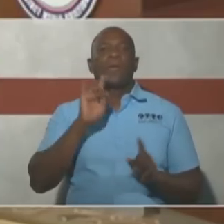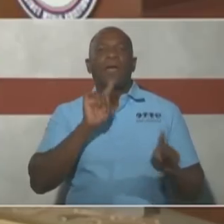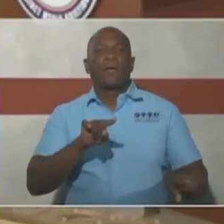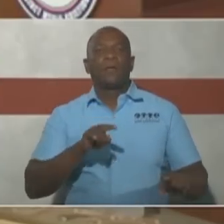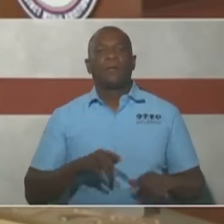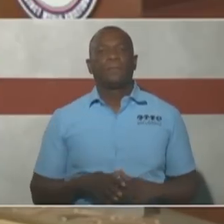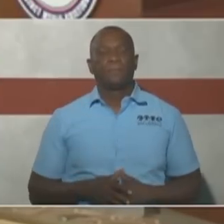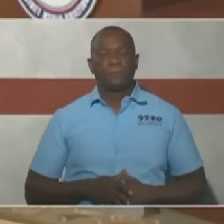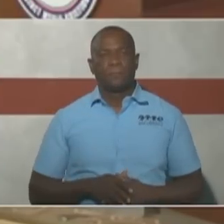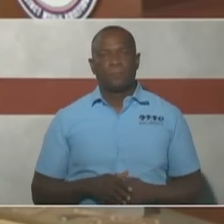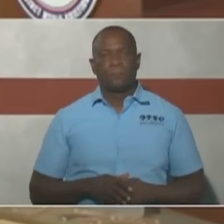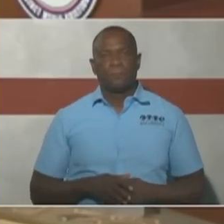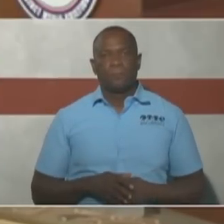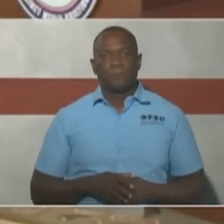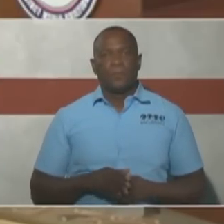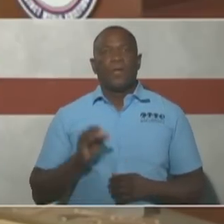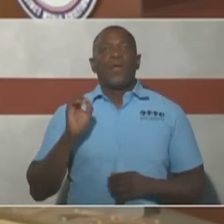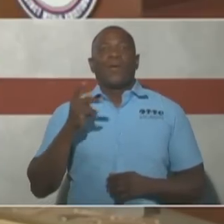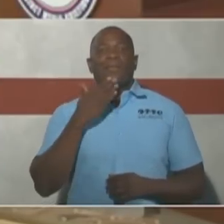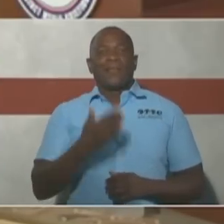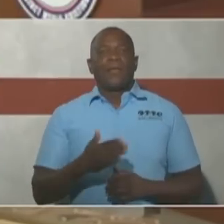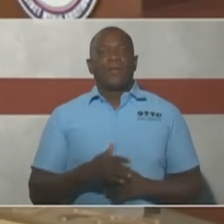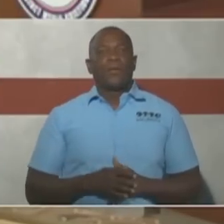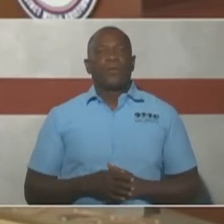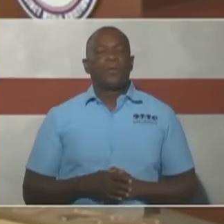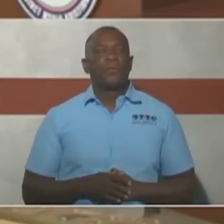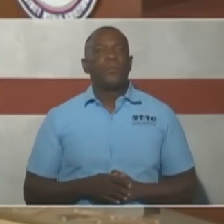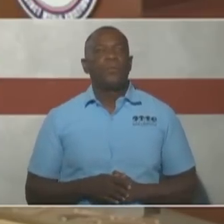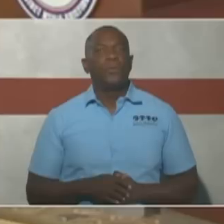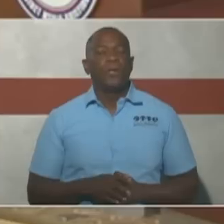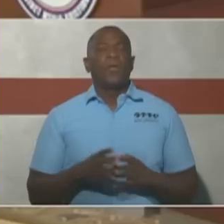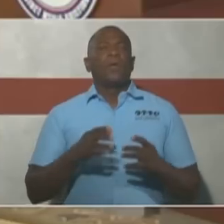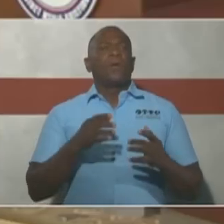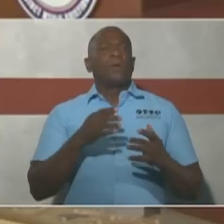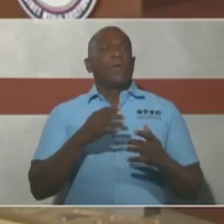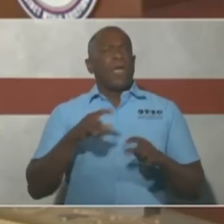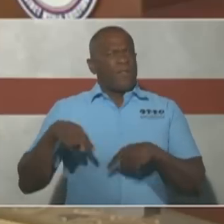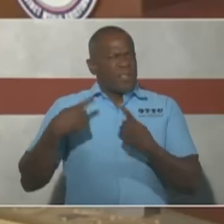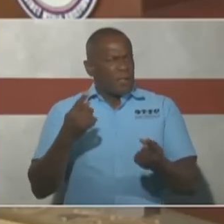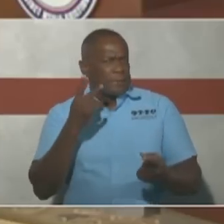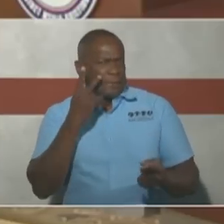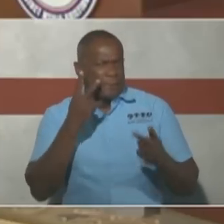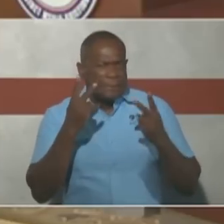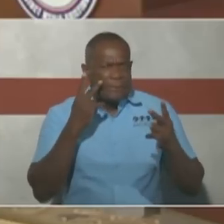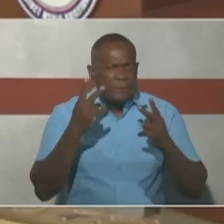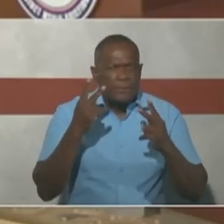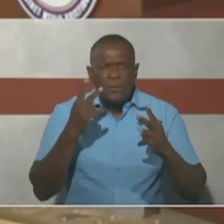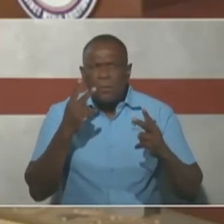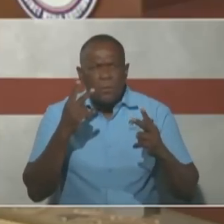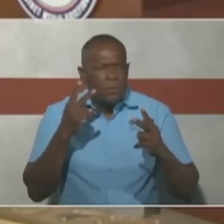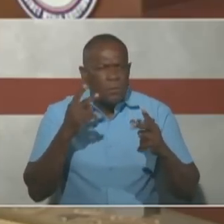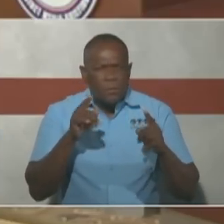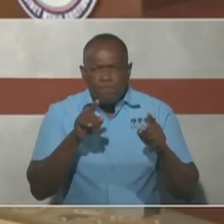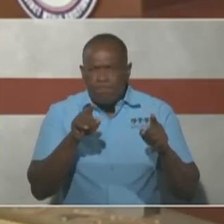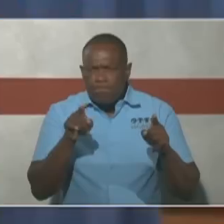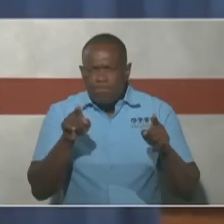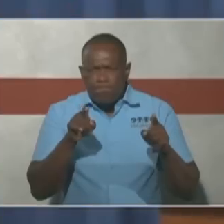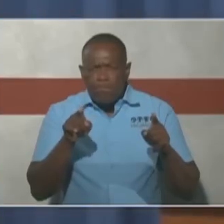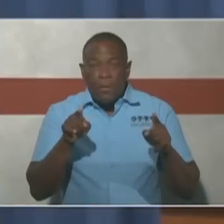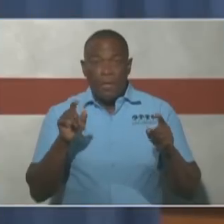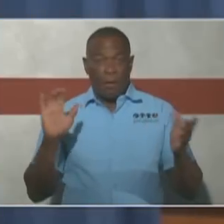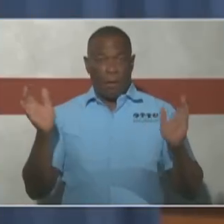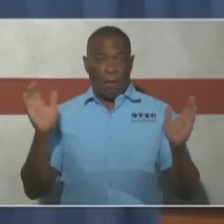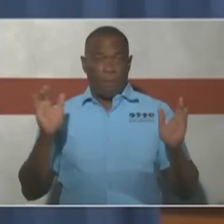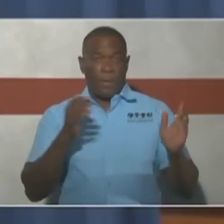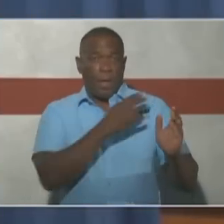probably result in deaths? Because I know with the different factors of immunity and things now, that ratio of cases to severity would